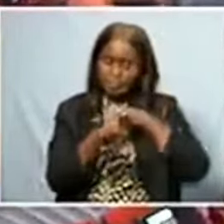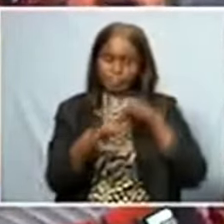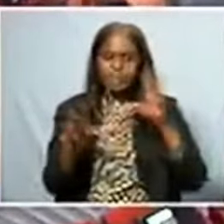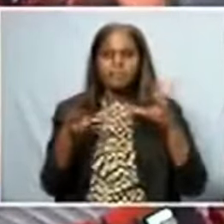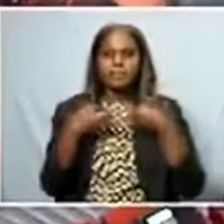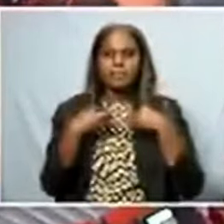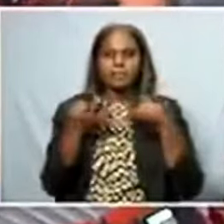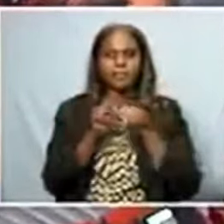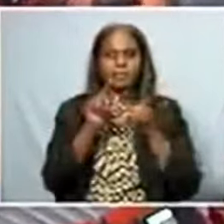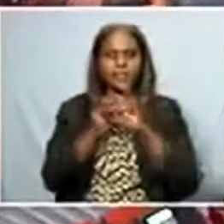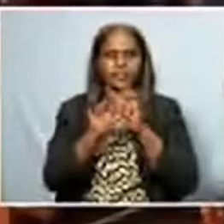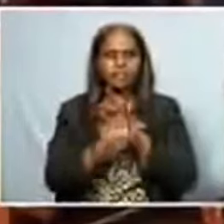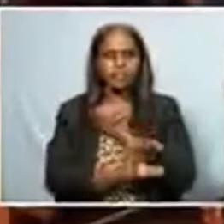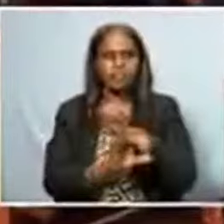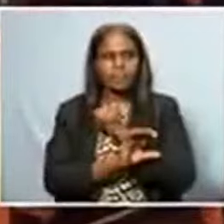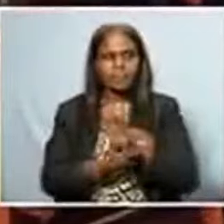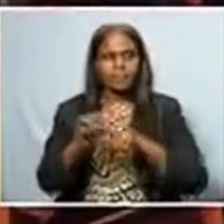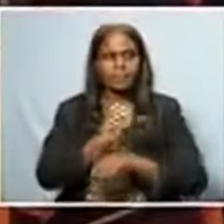Intolerance in the Country.